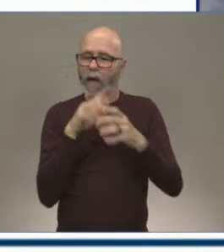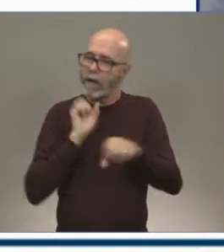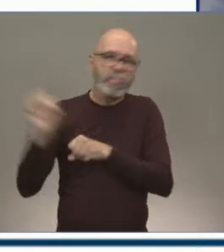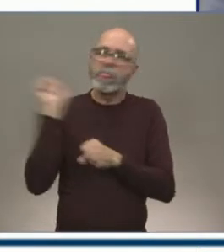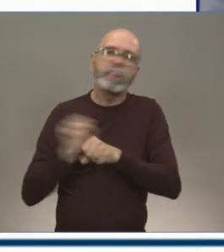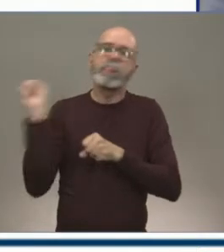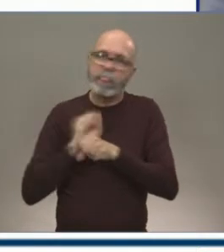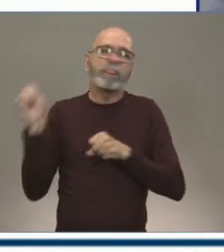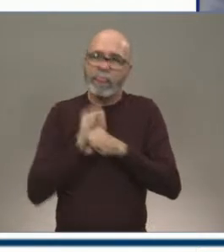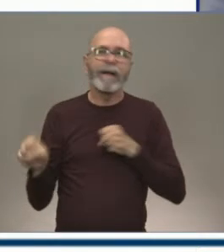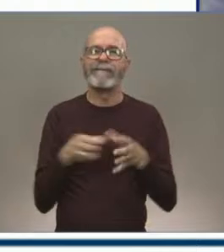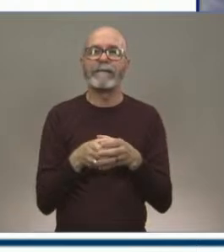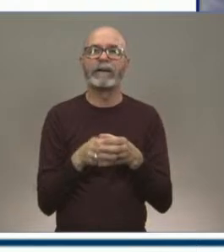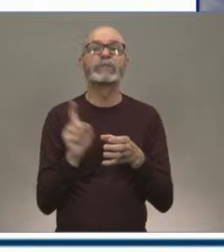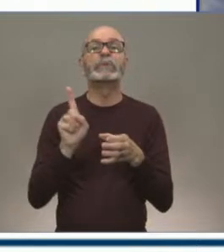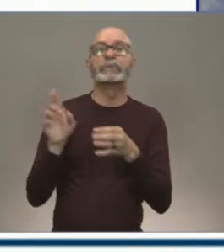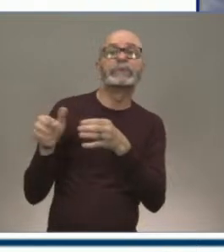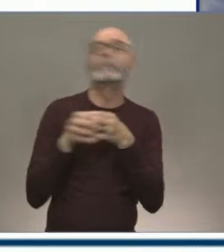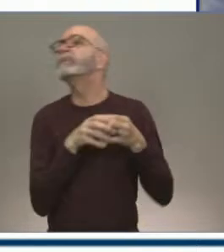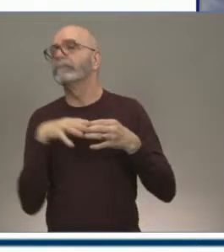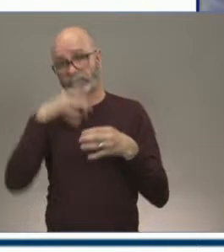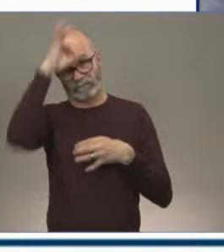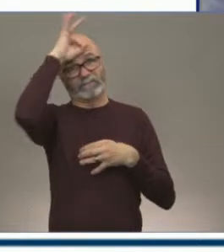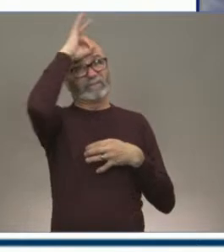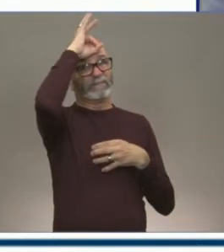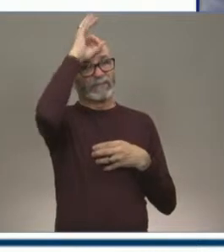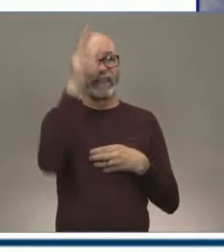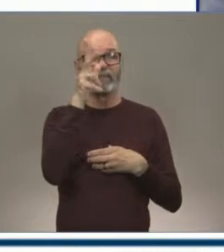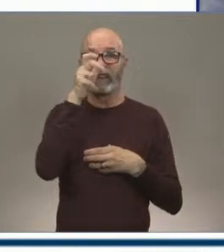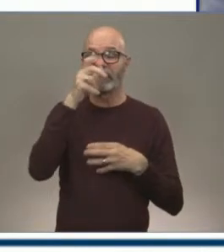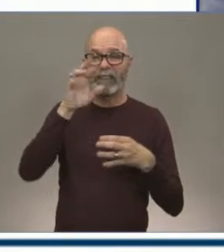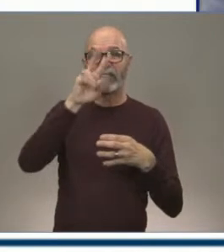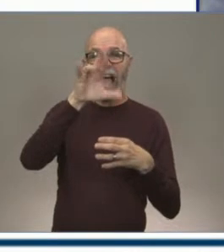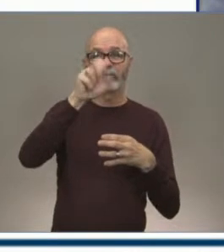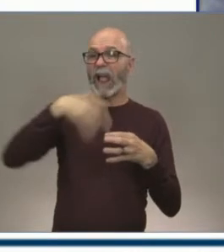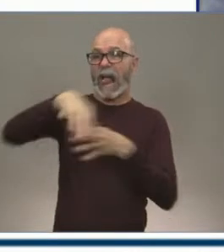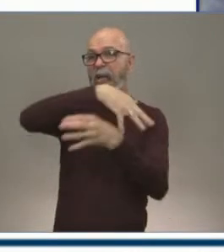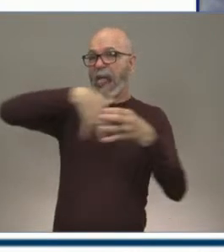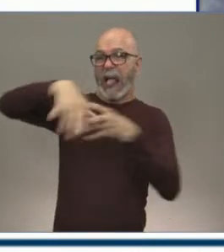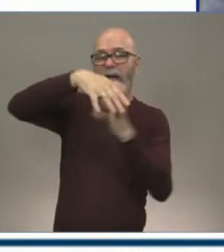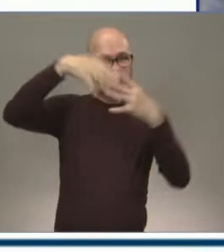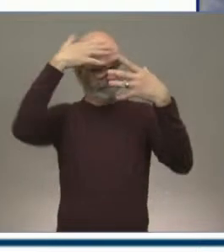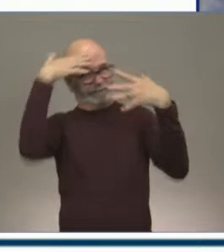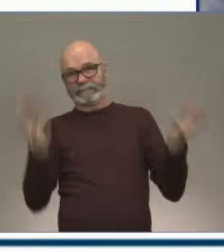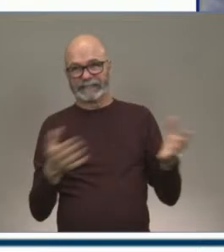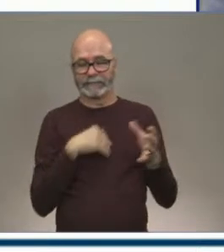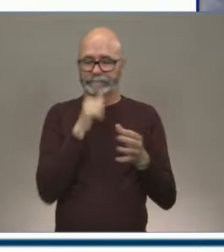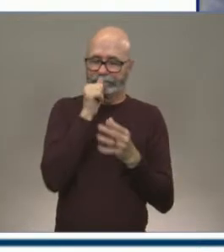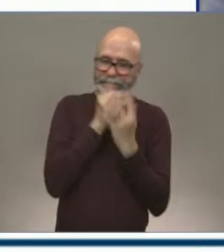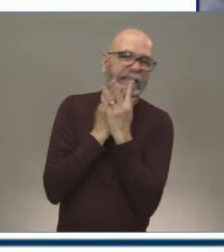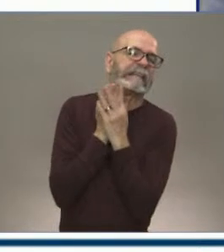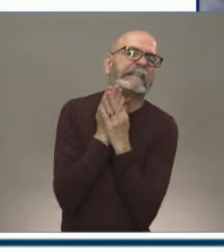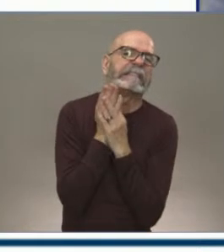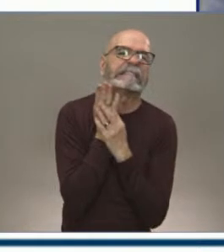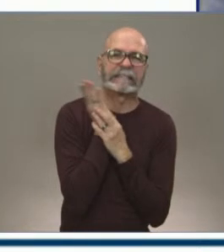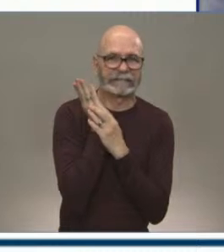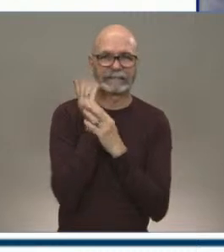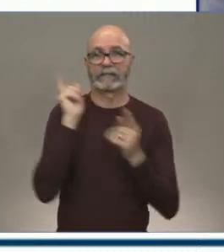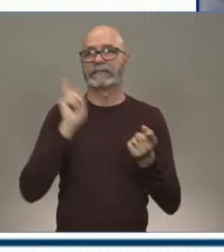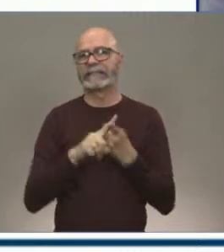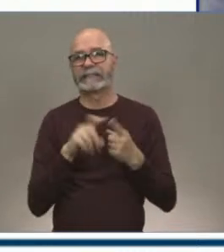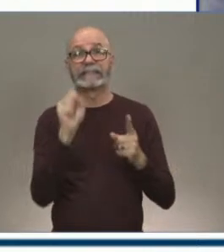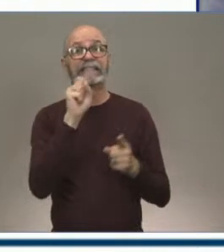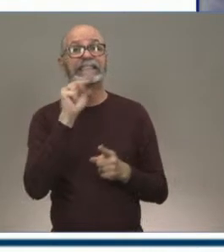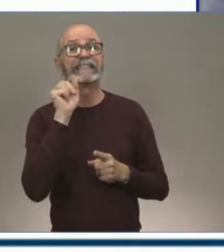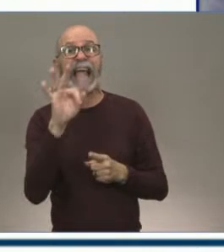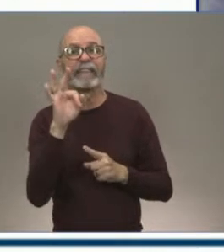hardworking Nova Scotians were committed to this journey and to me. And I particularly want to acknowledge my Chief of Staff, Laurie Graham, who,